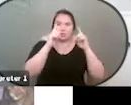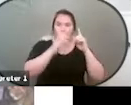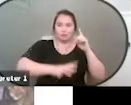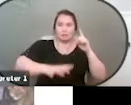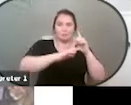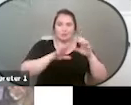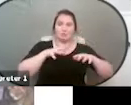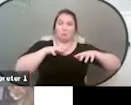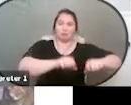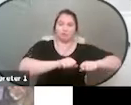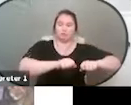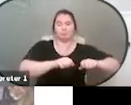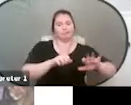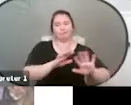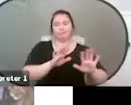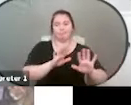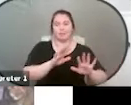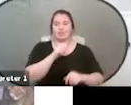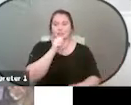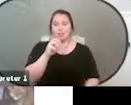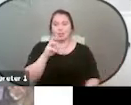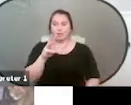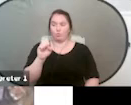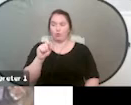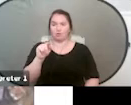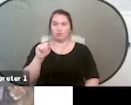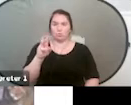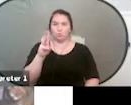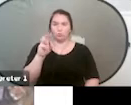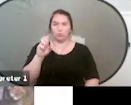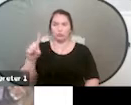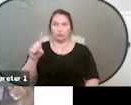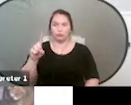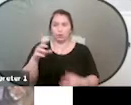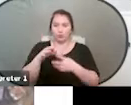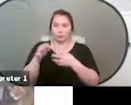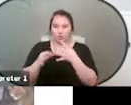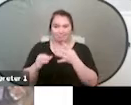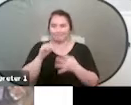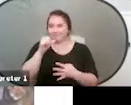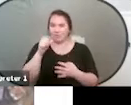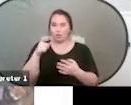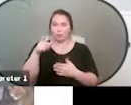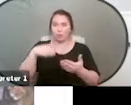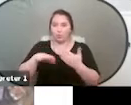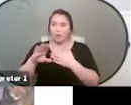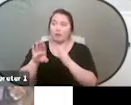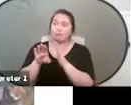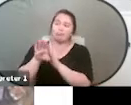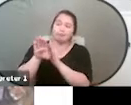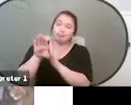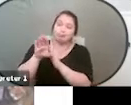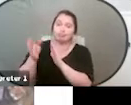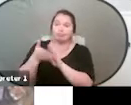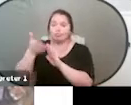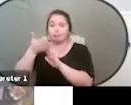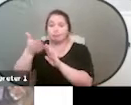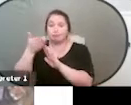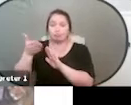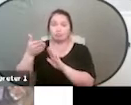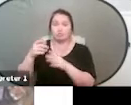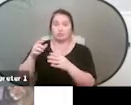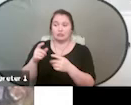the Westwood option where we go in and renovate the whole space and provide bigger size classrooms or a different